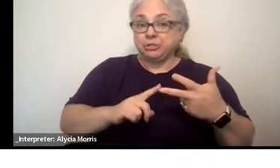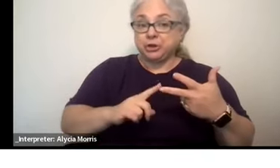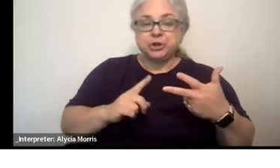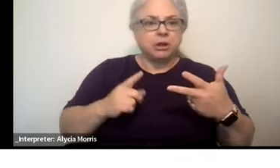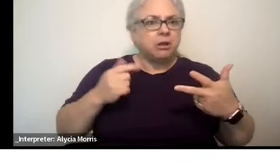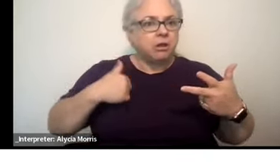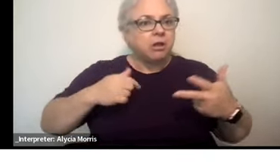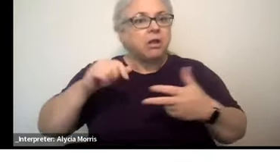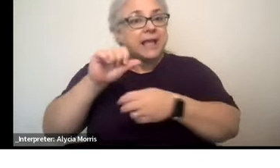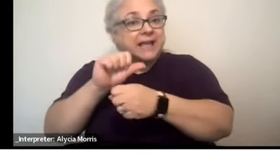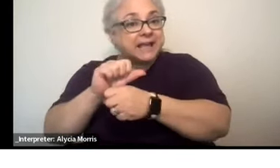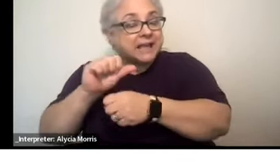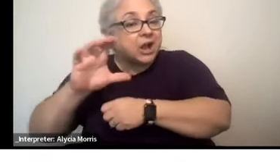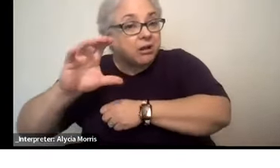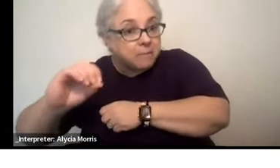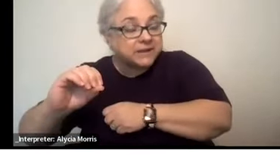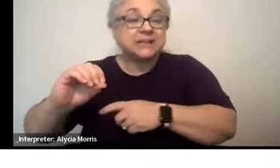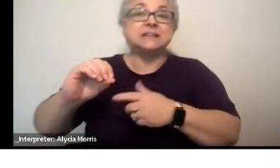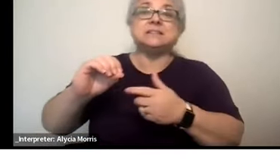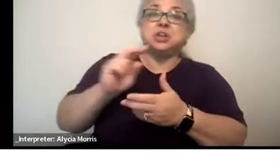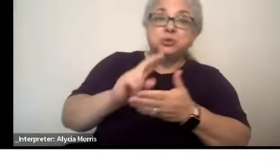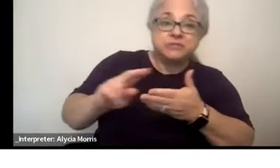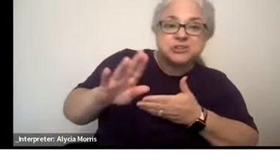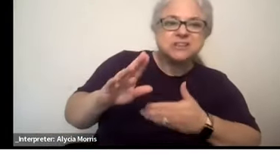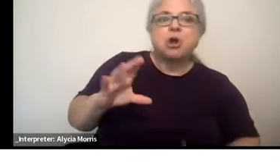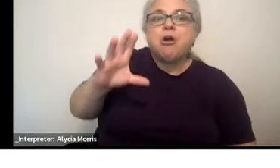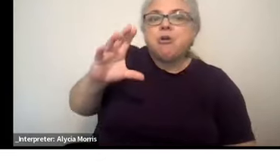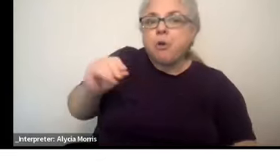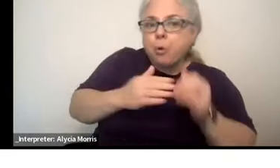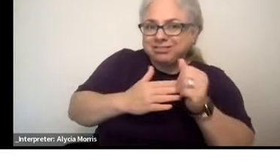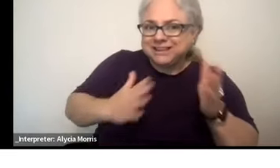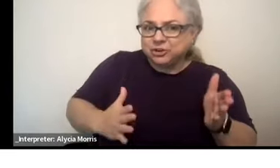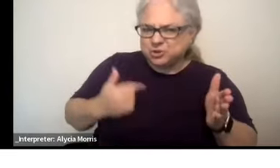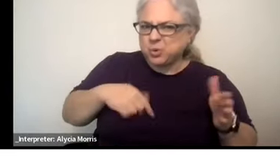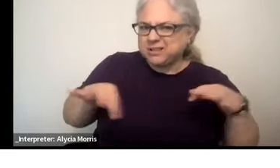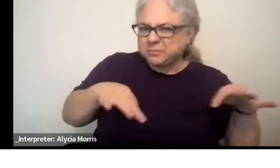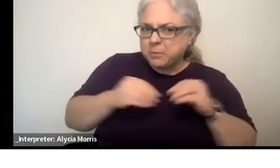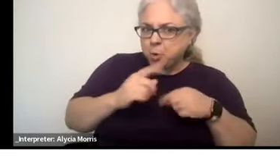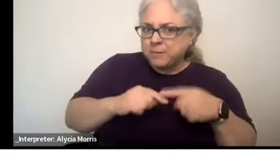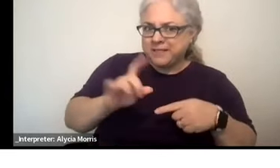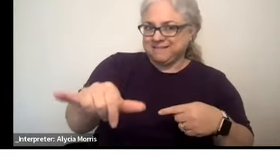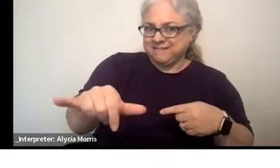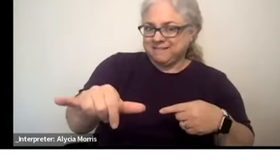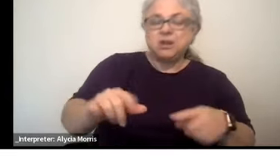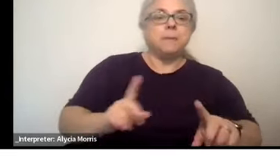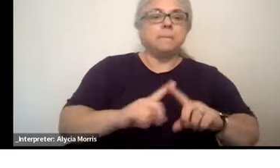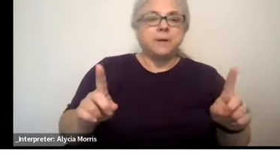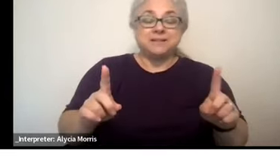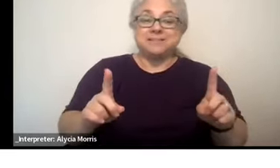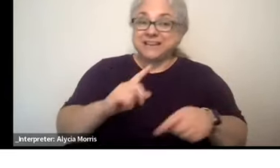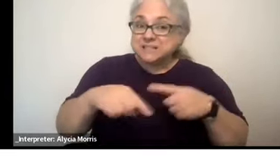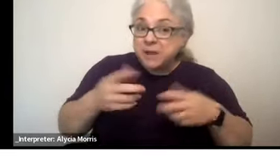talk more about in a minute about what that really means. But ultimately, it's about increasing engagement with your